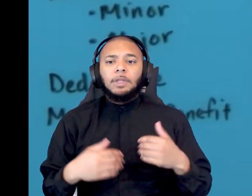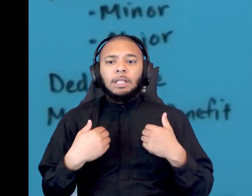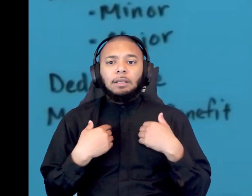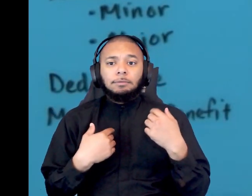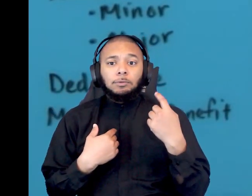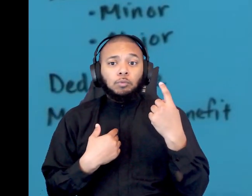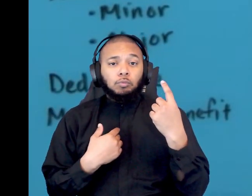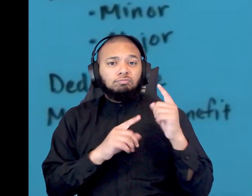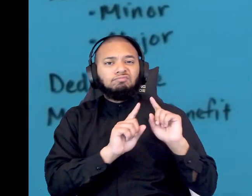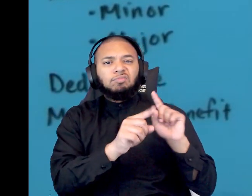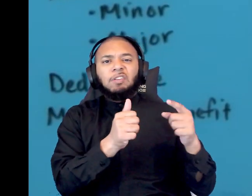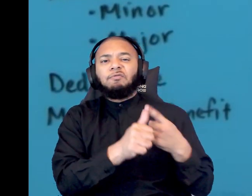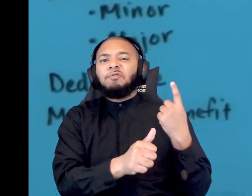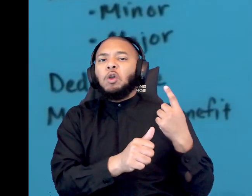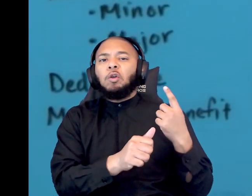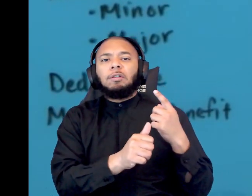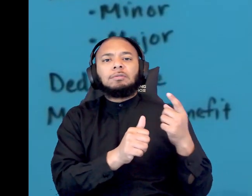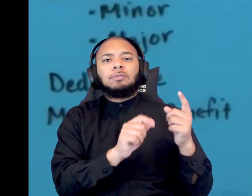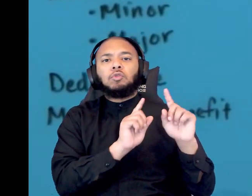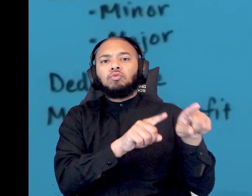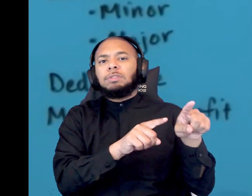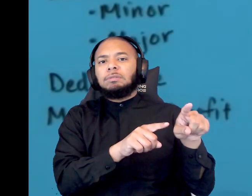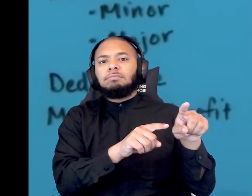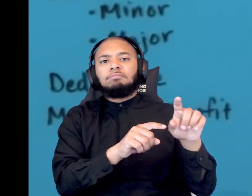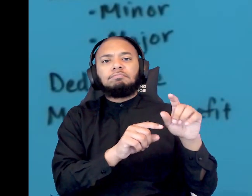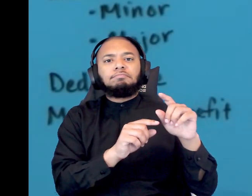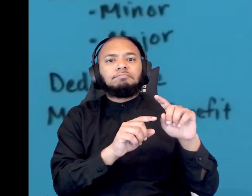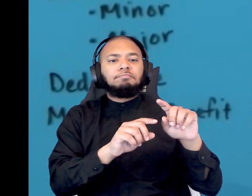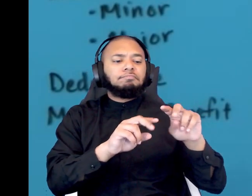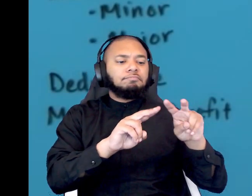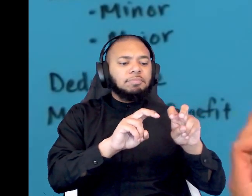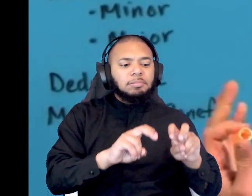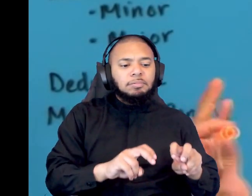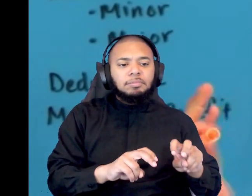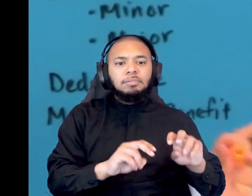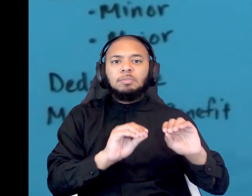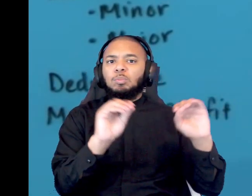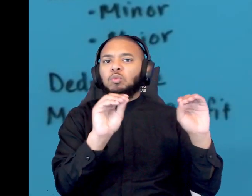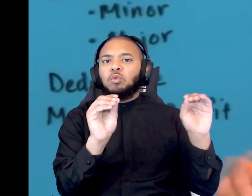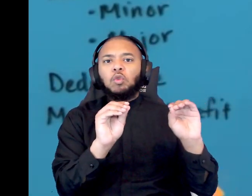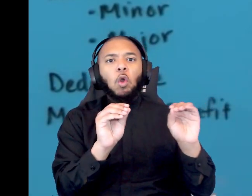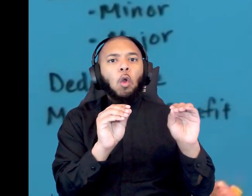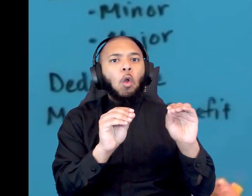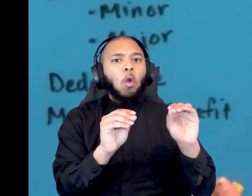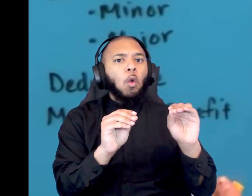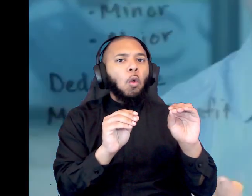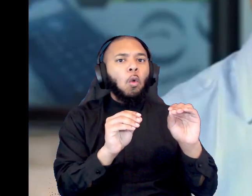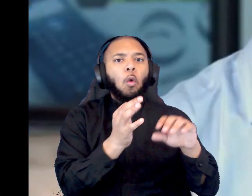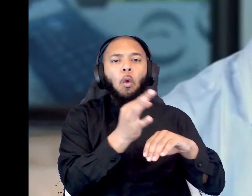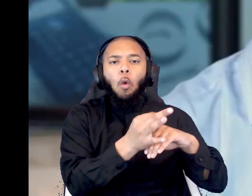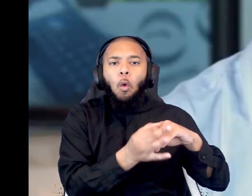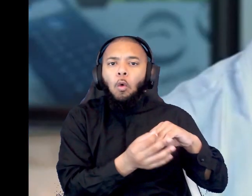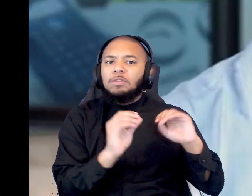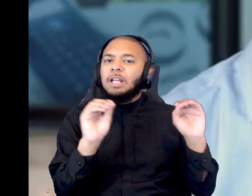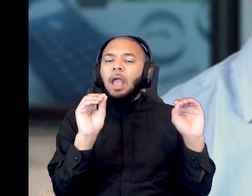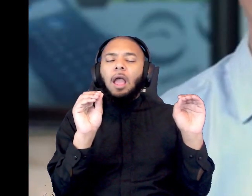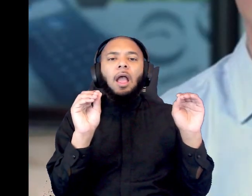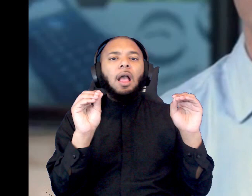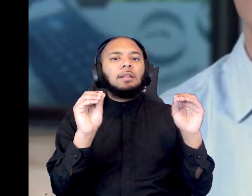cleaning. All right, so they don't find any decay. They don't find the need for any crowns,